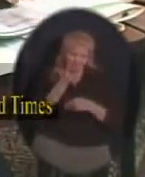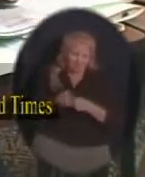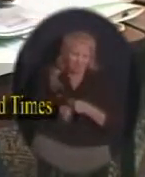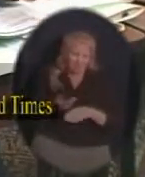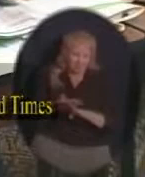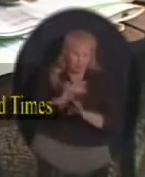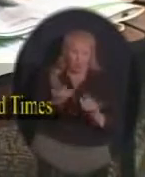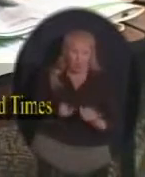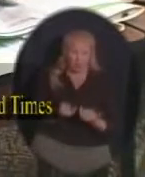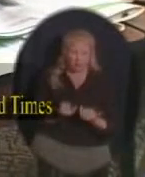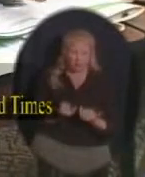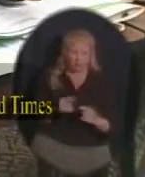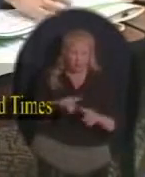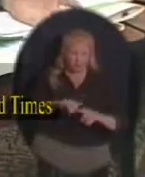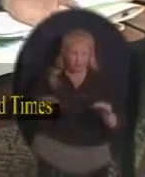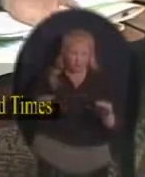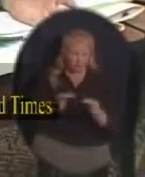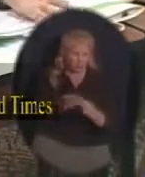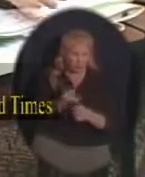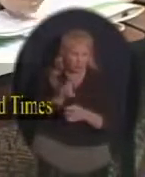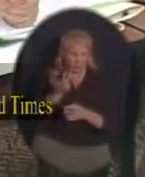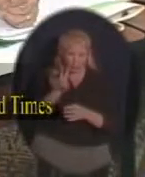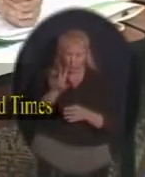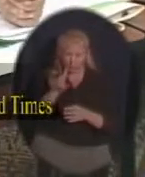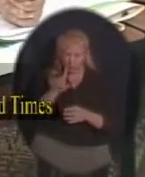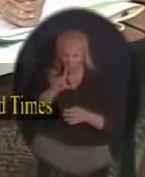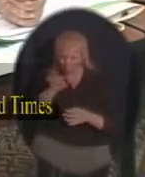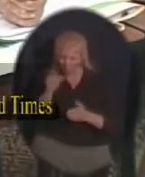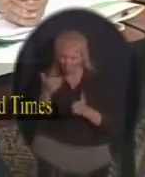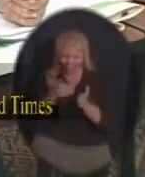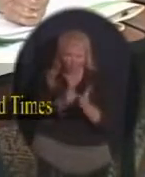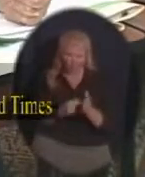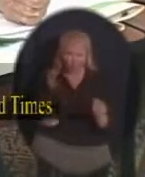But it's worth $20,000 additional dollars if we go through the process.